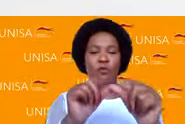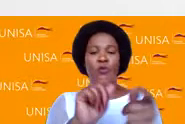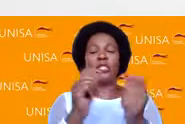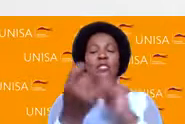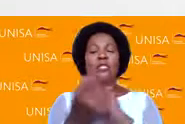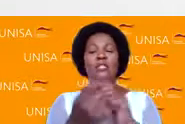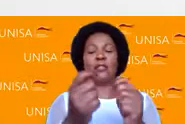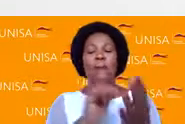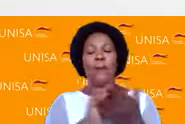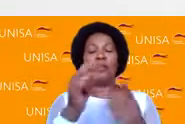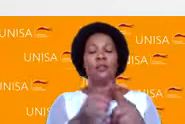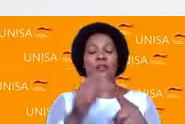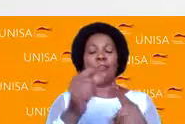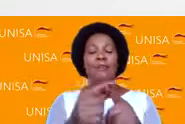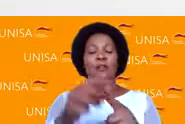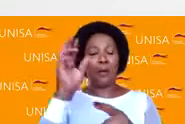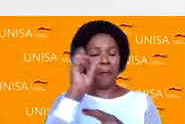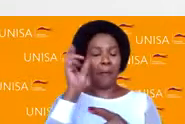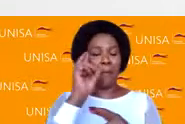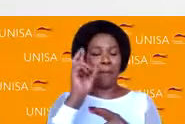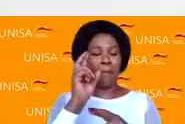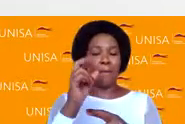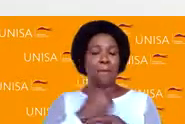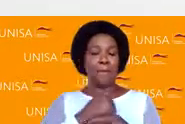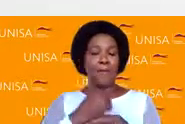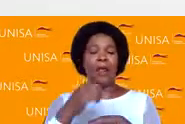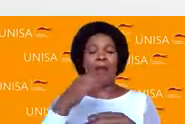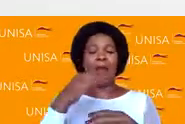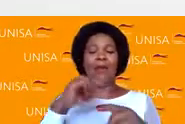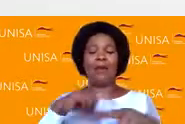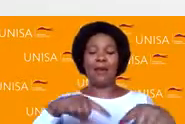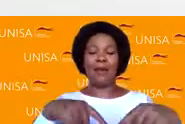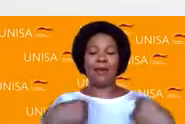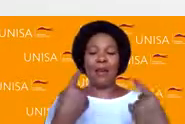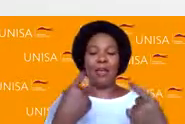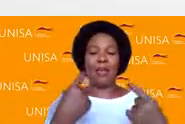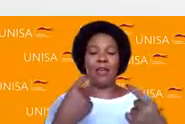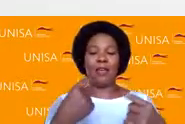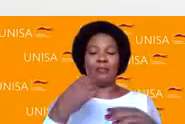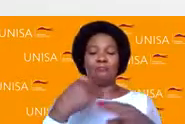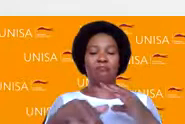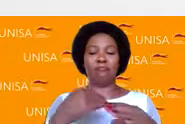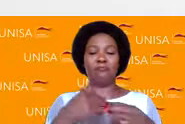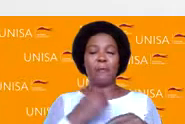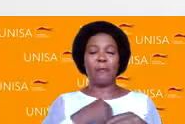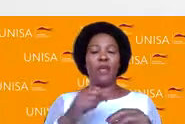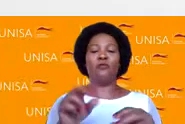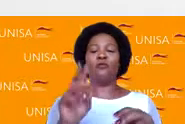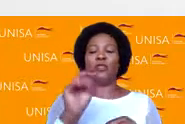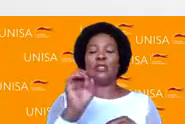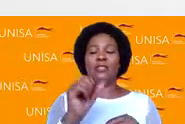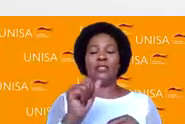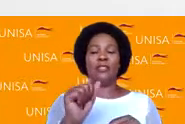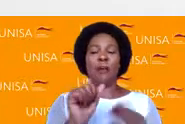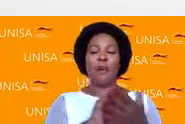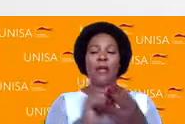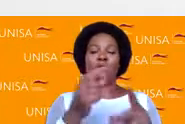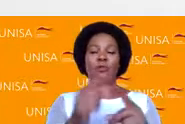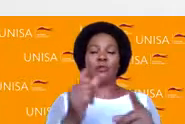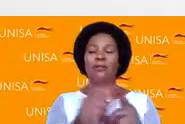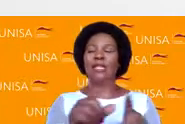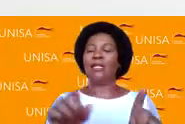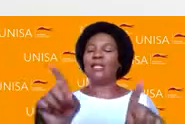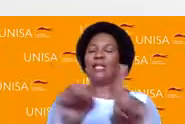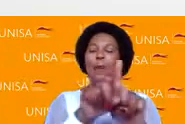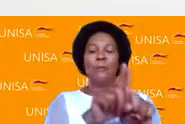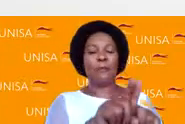password. Remember, your myLife and your myUnisa password is always the same. You will only ever change